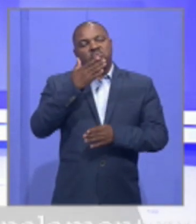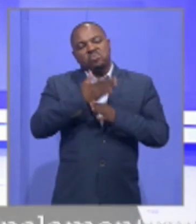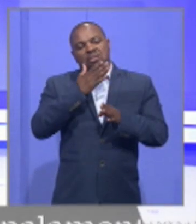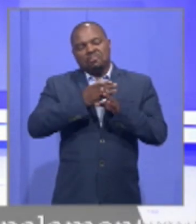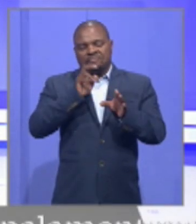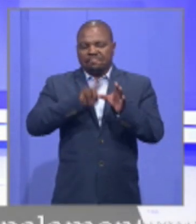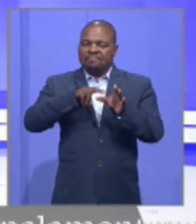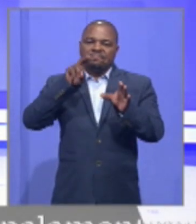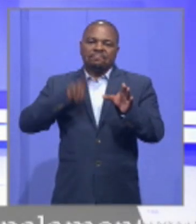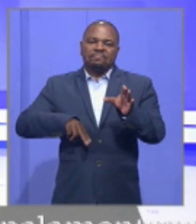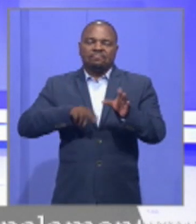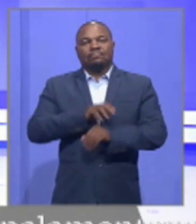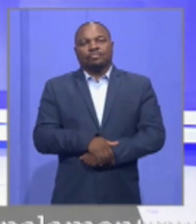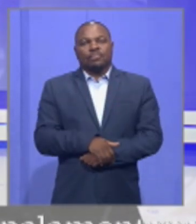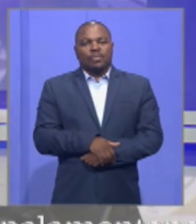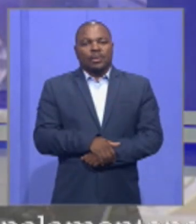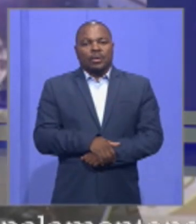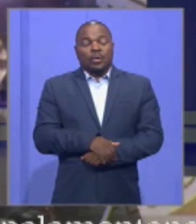palamente.